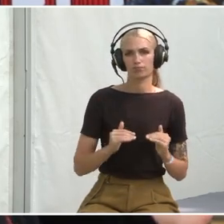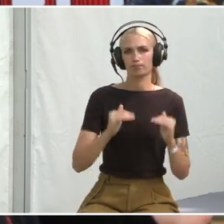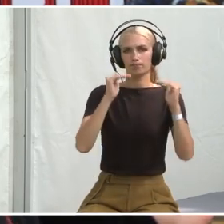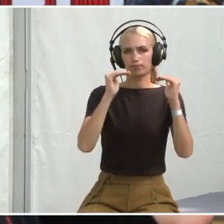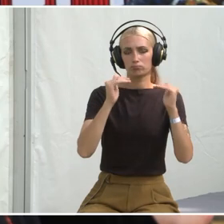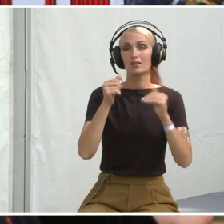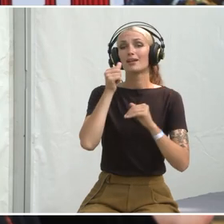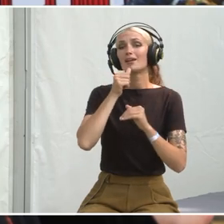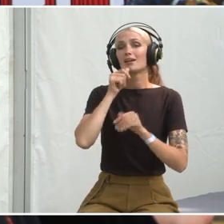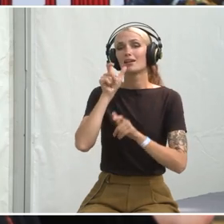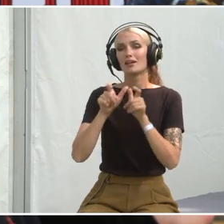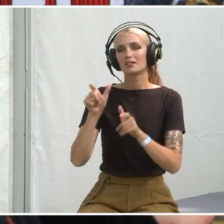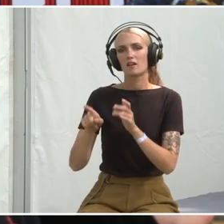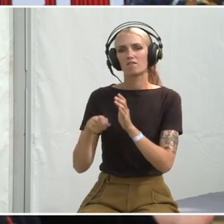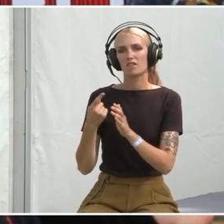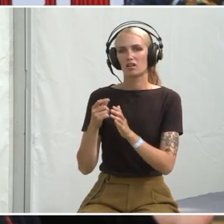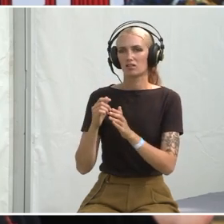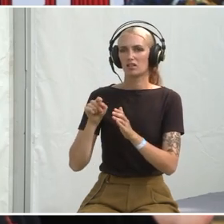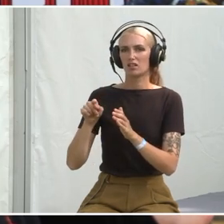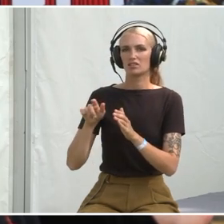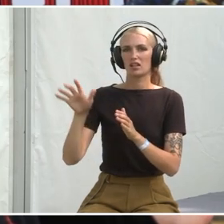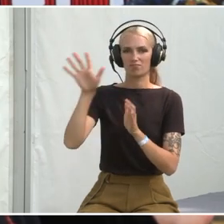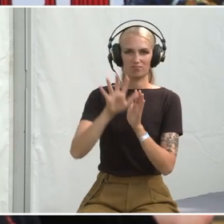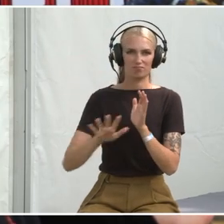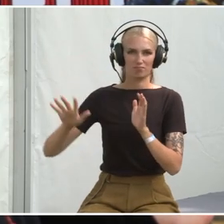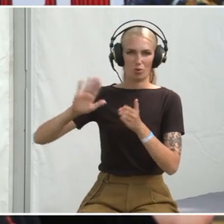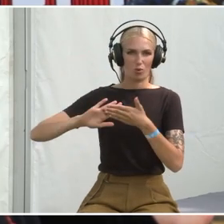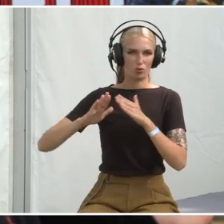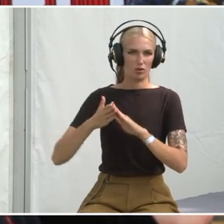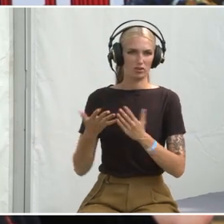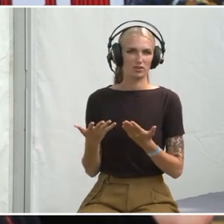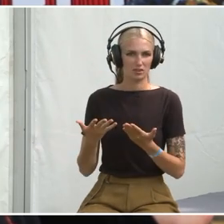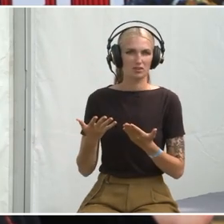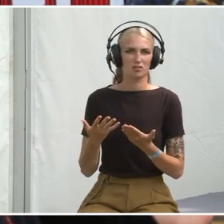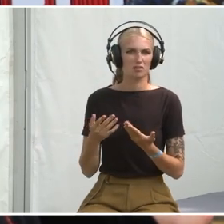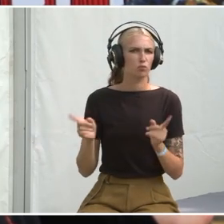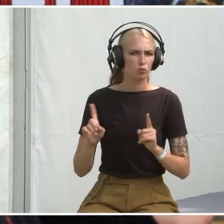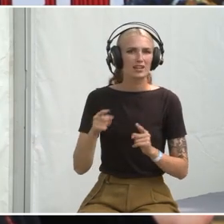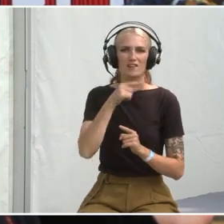it's also the geopolitical situation. So we are living next to Russia,